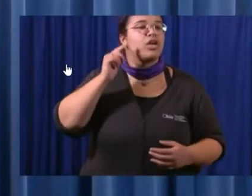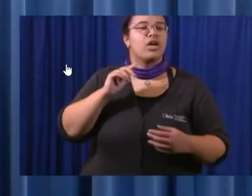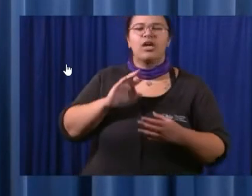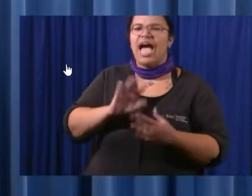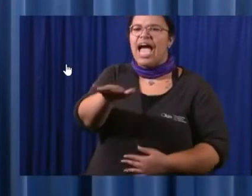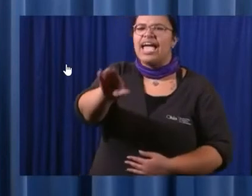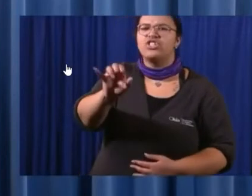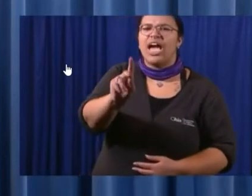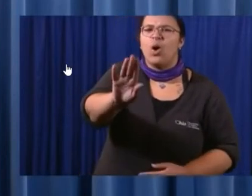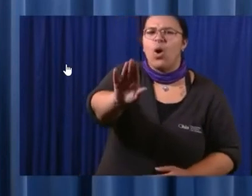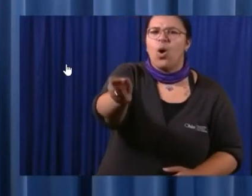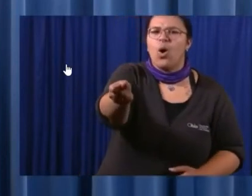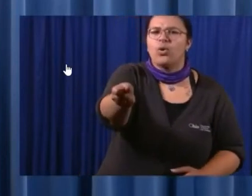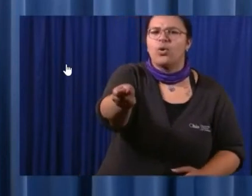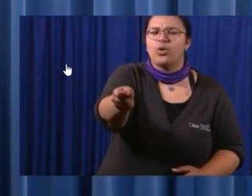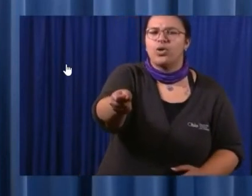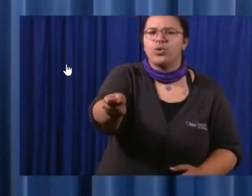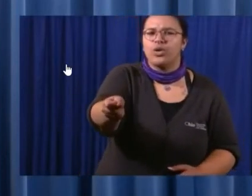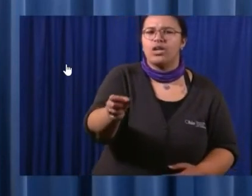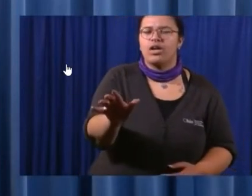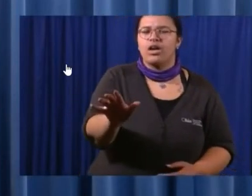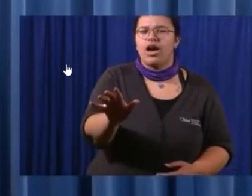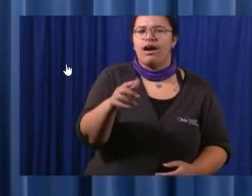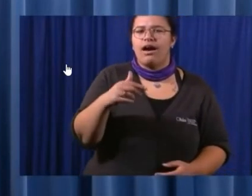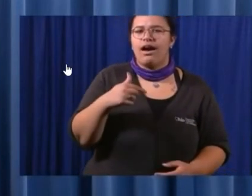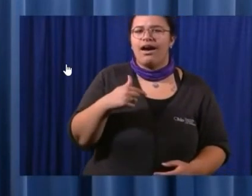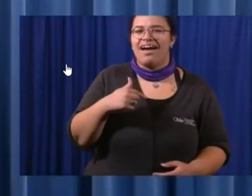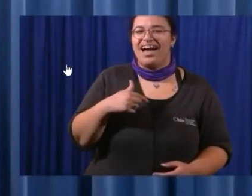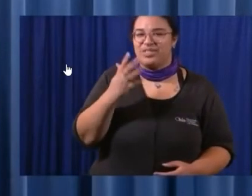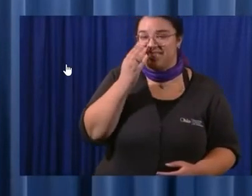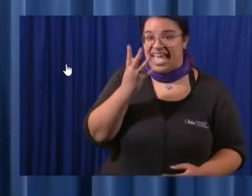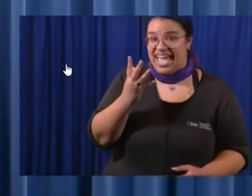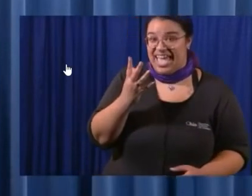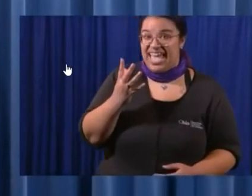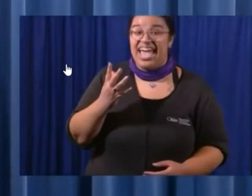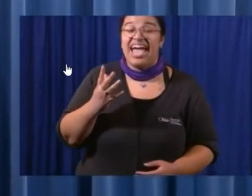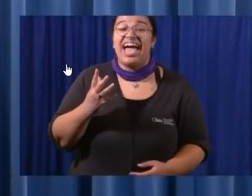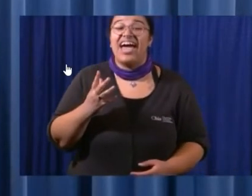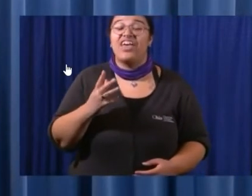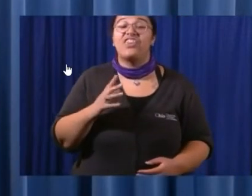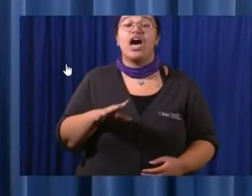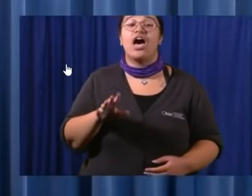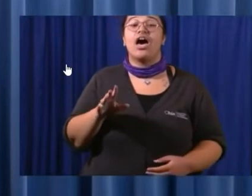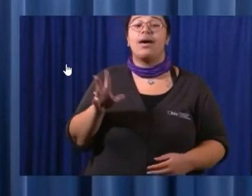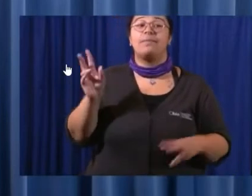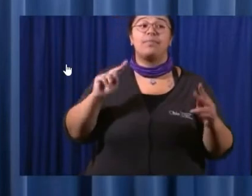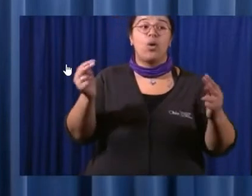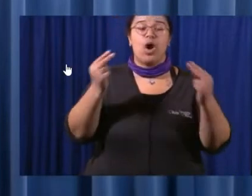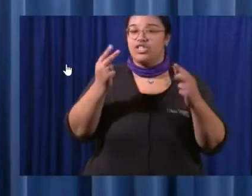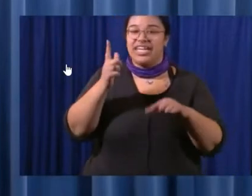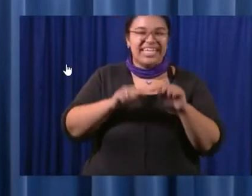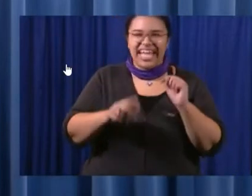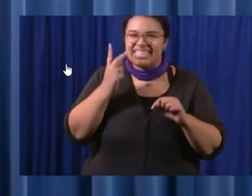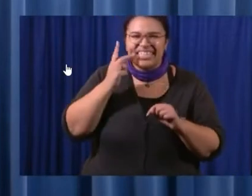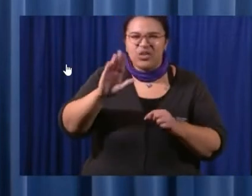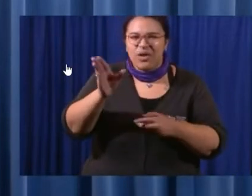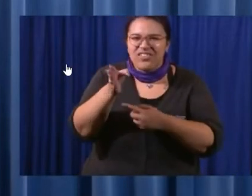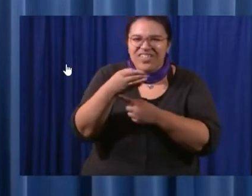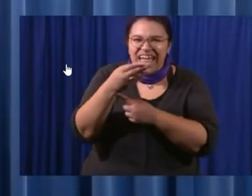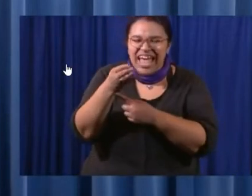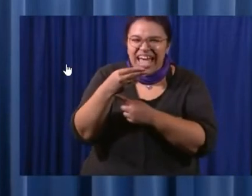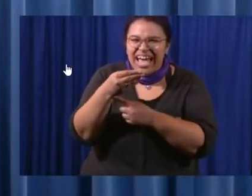Hey, Jack, hold on a minute. So I just want to say that the viewers cannot see your flag. Is that, looks